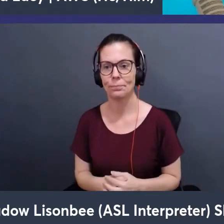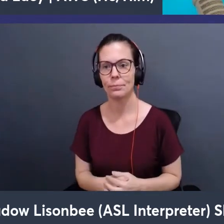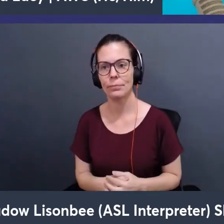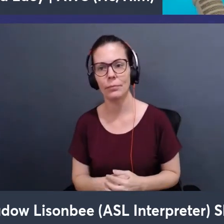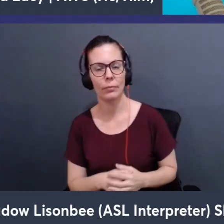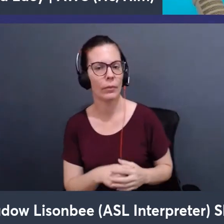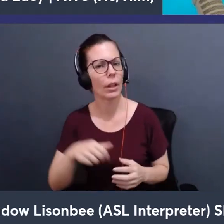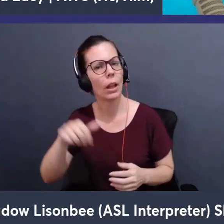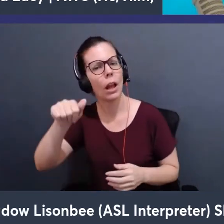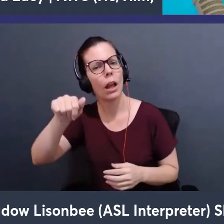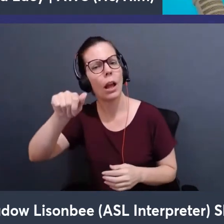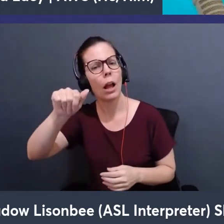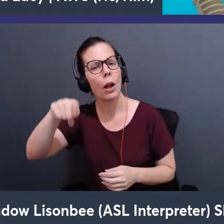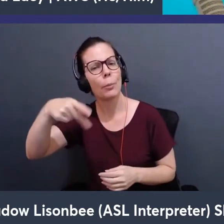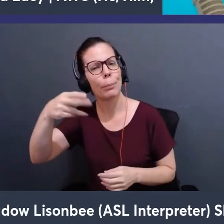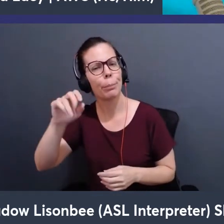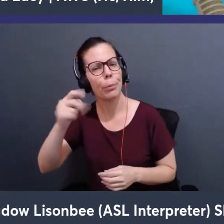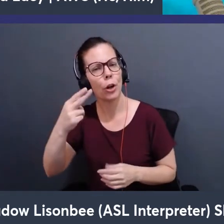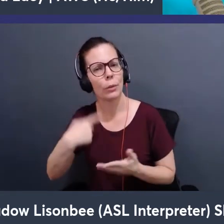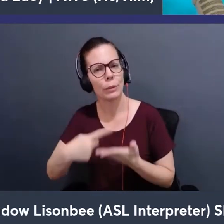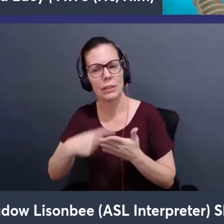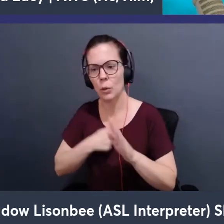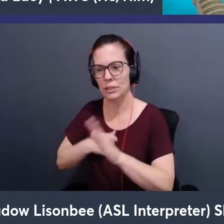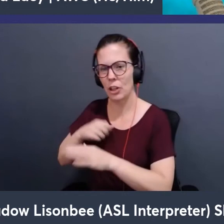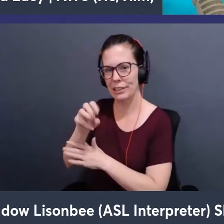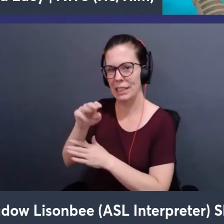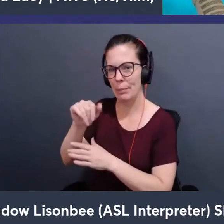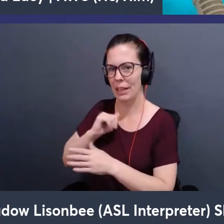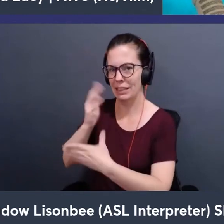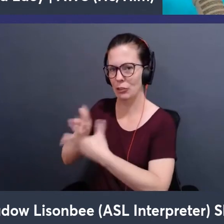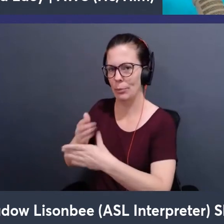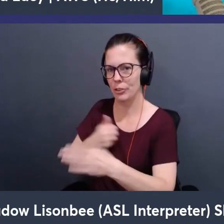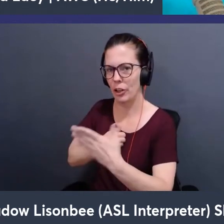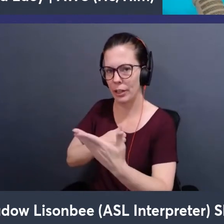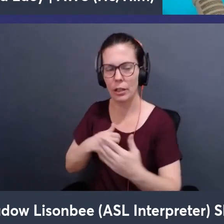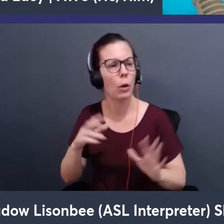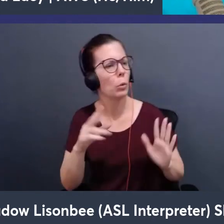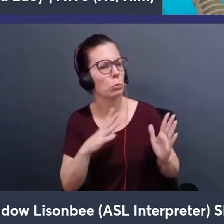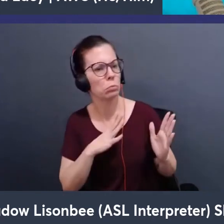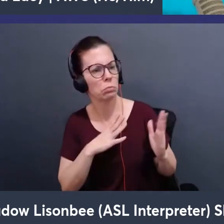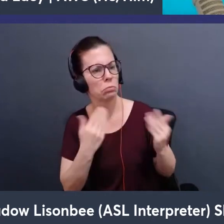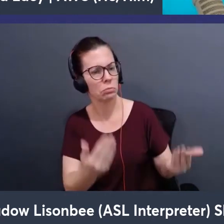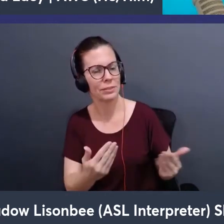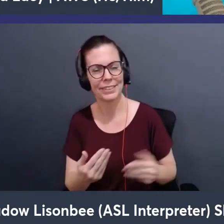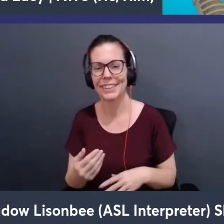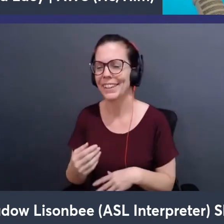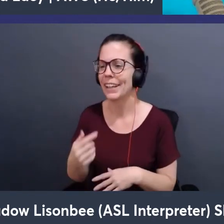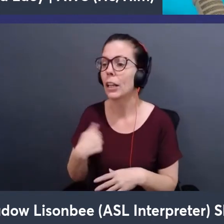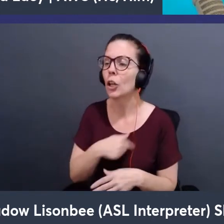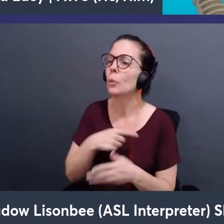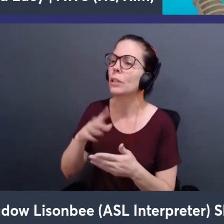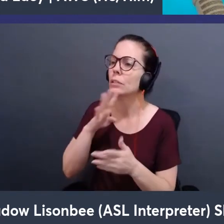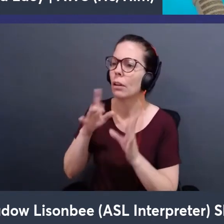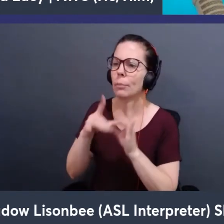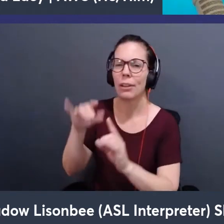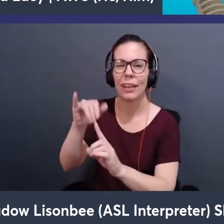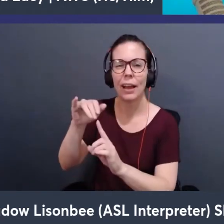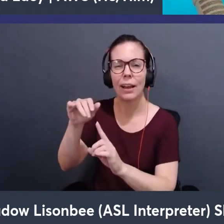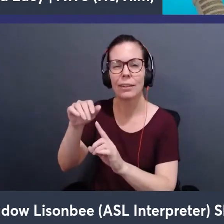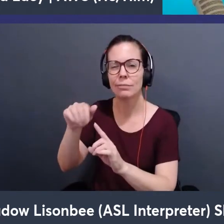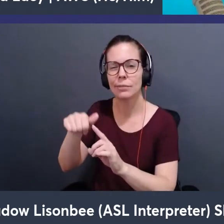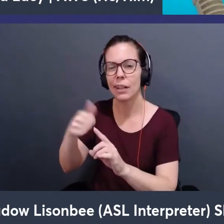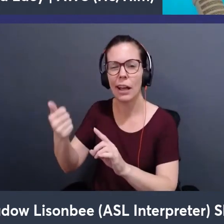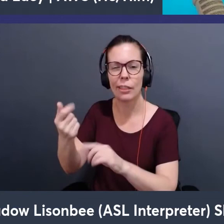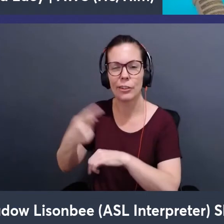Parth, when we were talking about this the other day, I'm sorry, Seema, go ahead. No, please go ahead. When we were talking about this the other day, you were talking